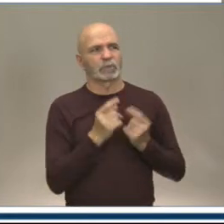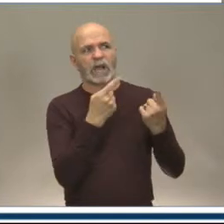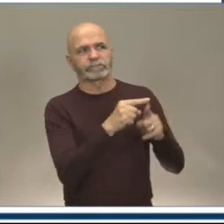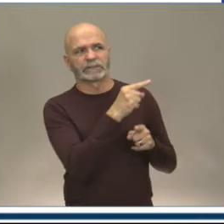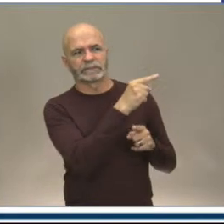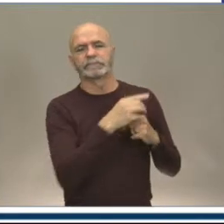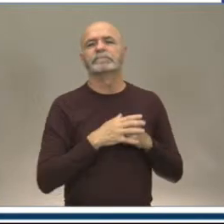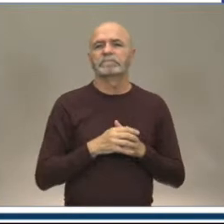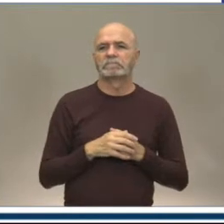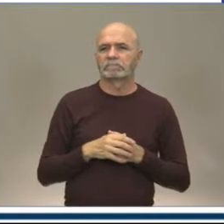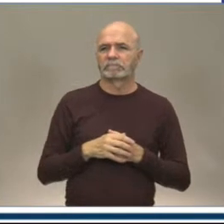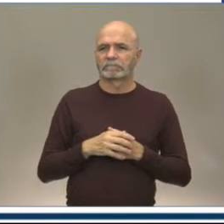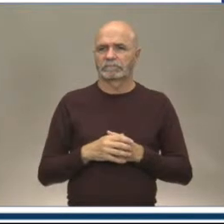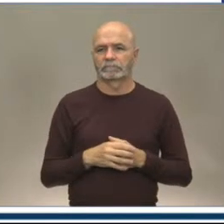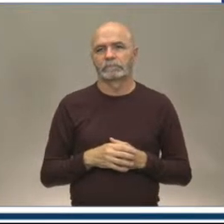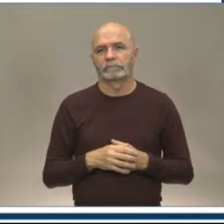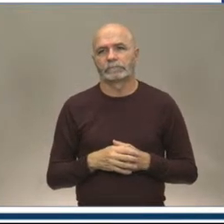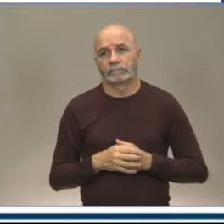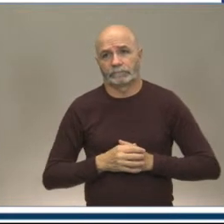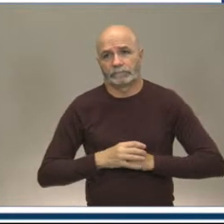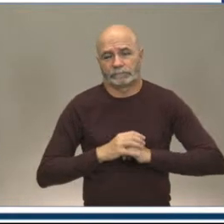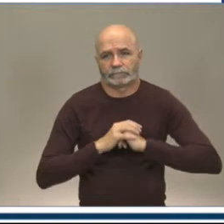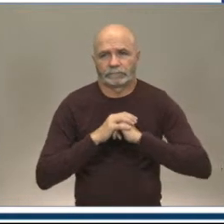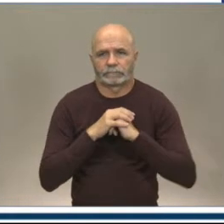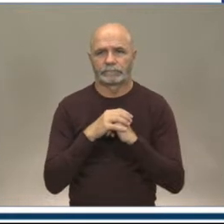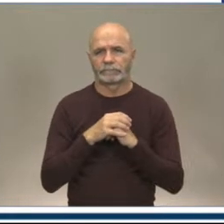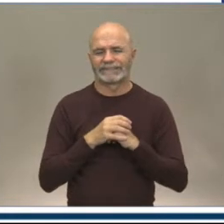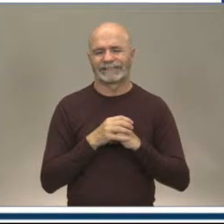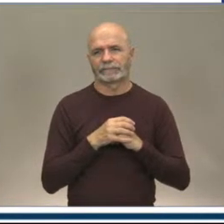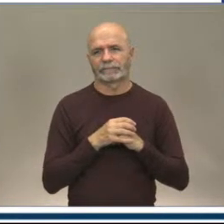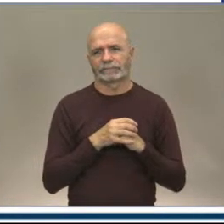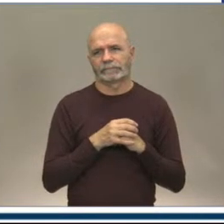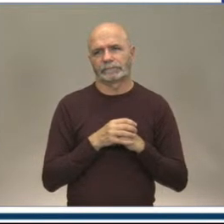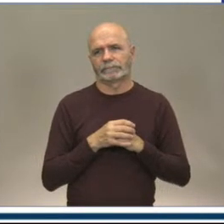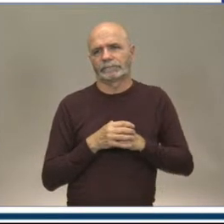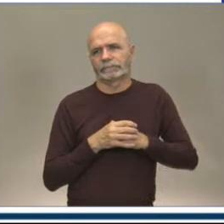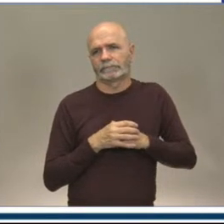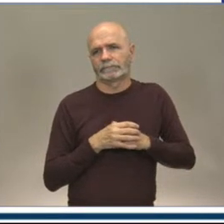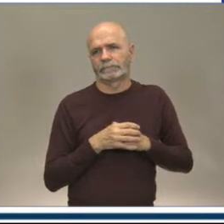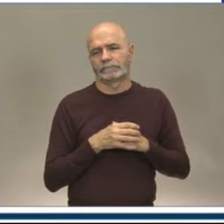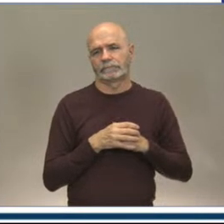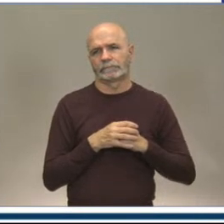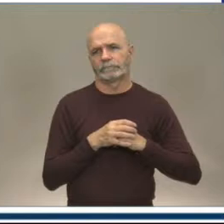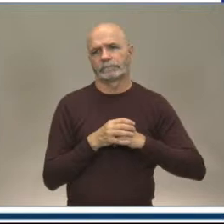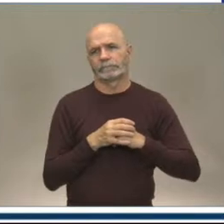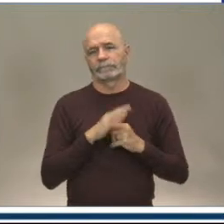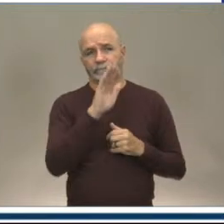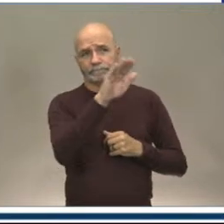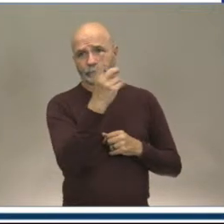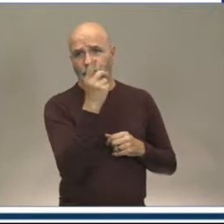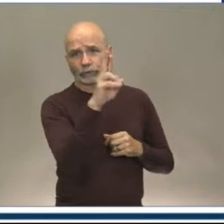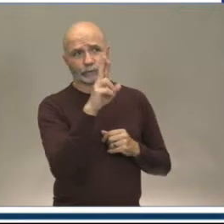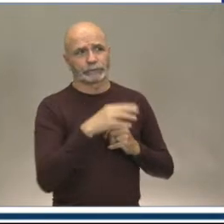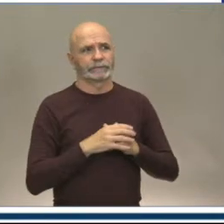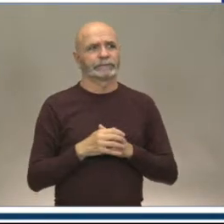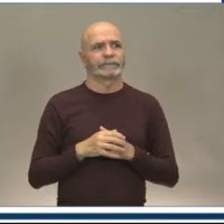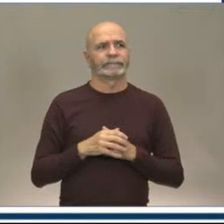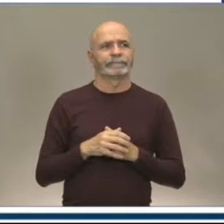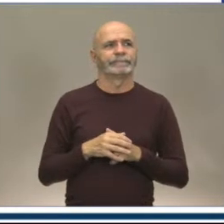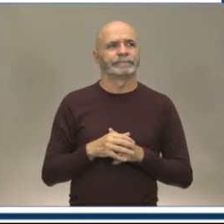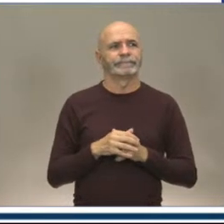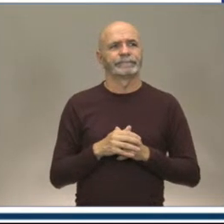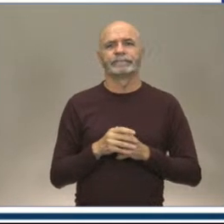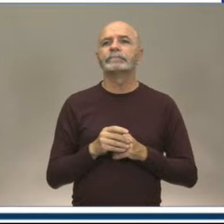Pat, do you have a follow-up question? Yes, I do. Dr. Strang, what is the process for